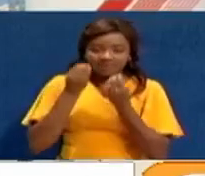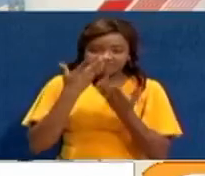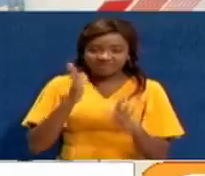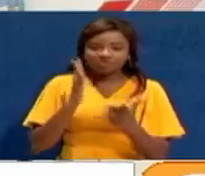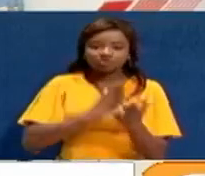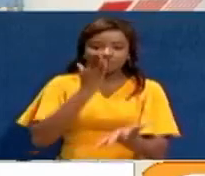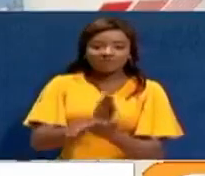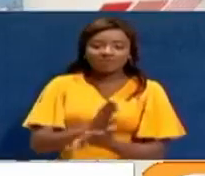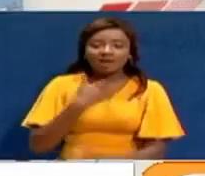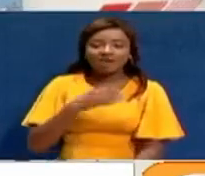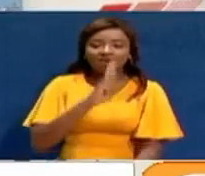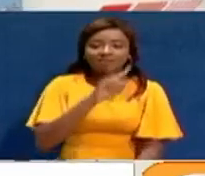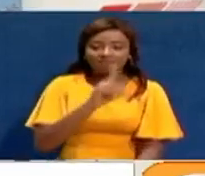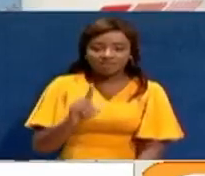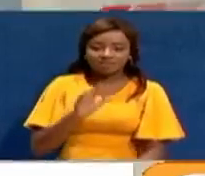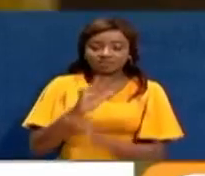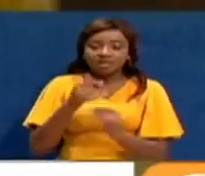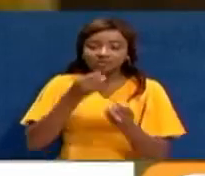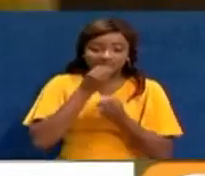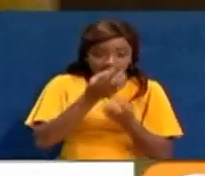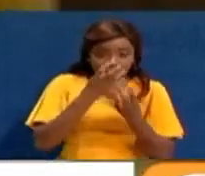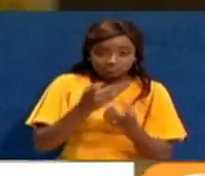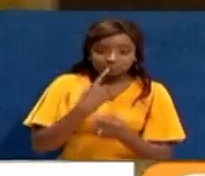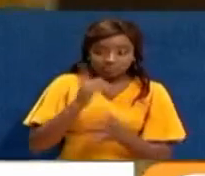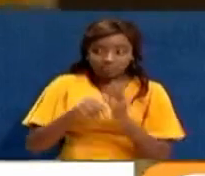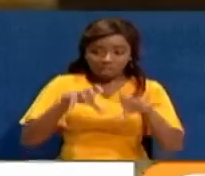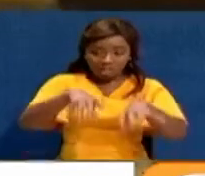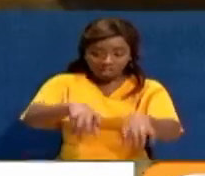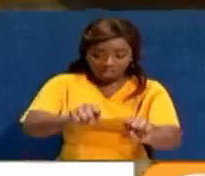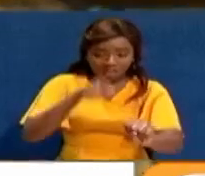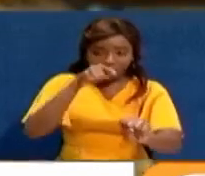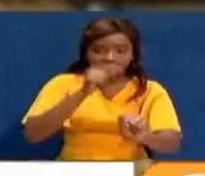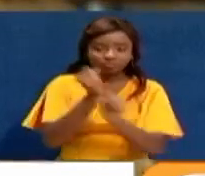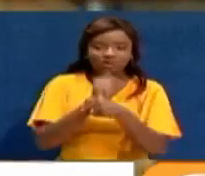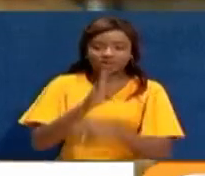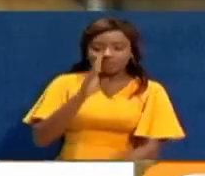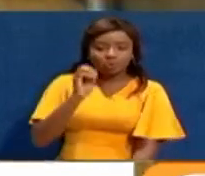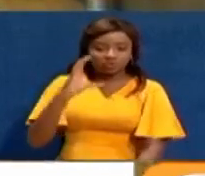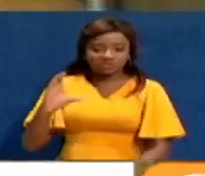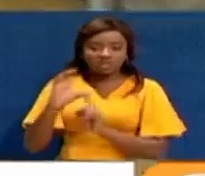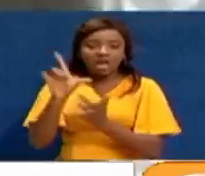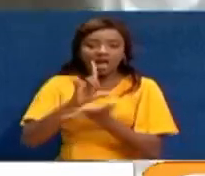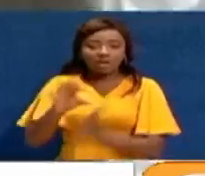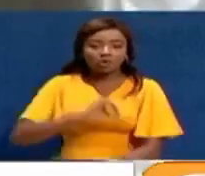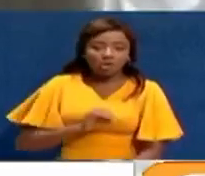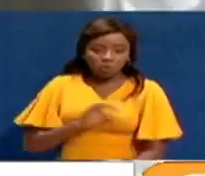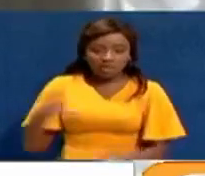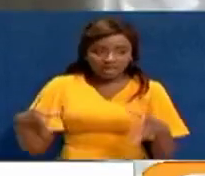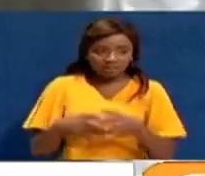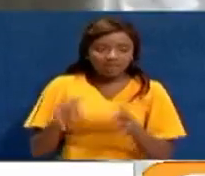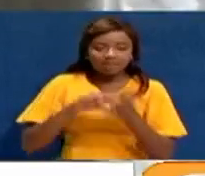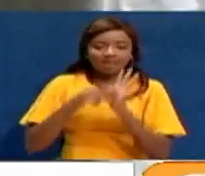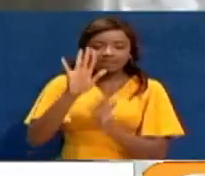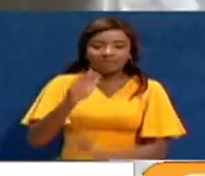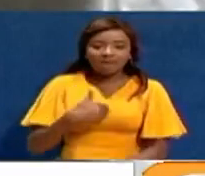100% bid on BOC. In a statement to newsrooms, Carbacid said that the acquisition would make BOC a locally owned entity, thus better